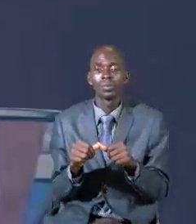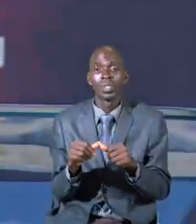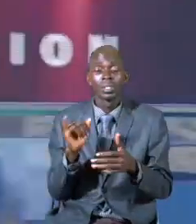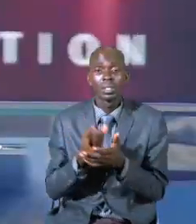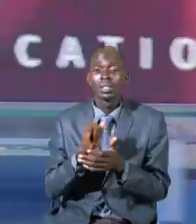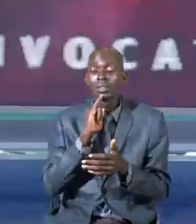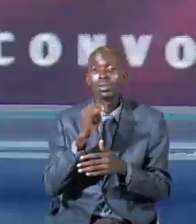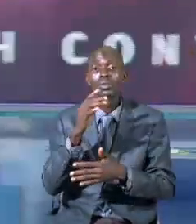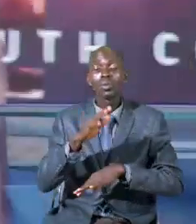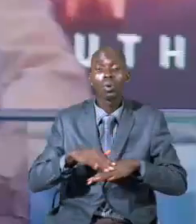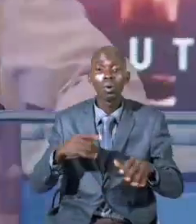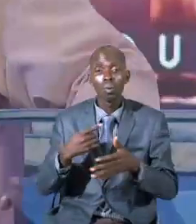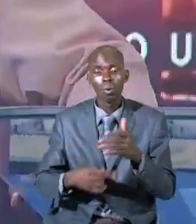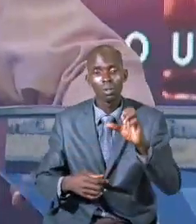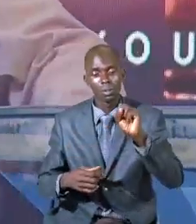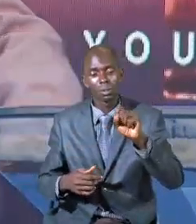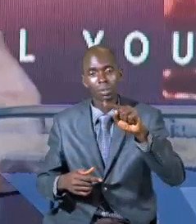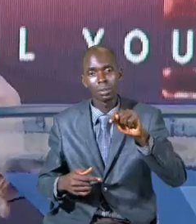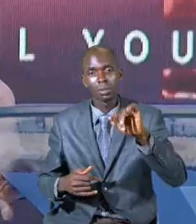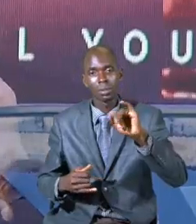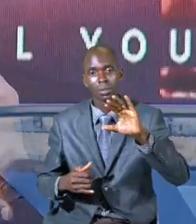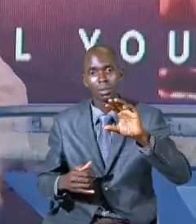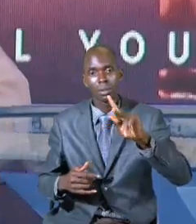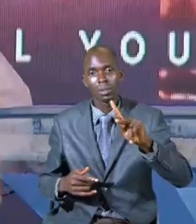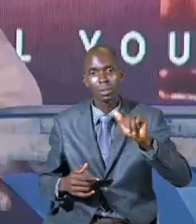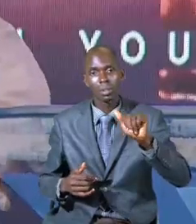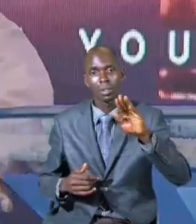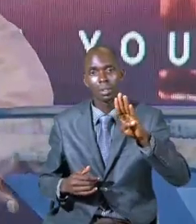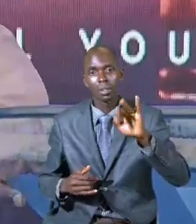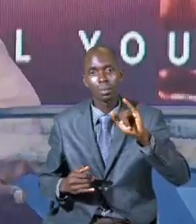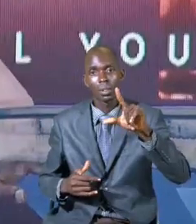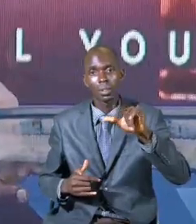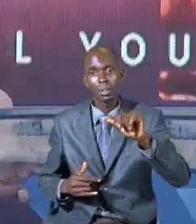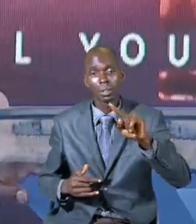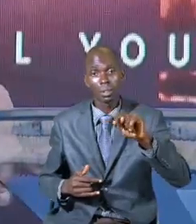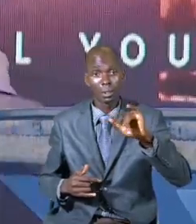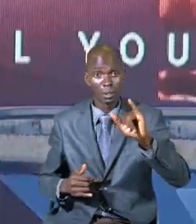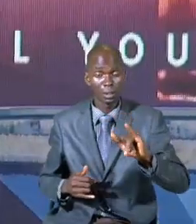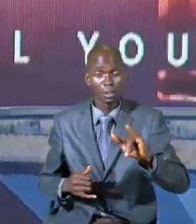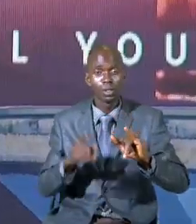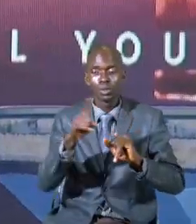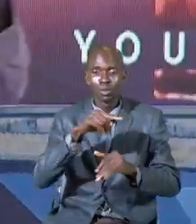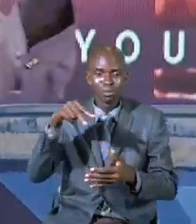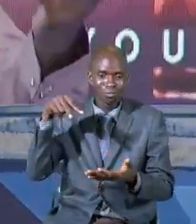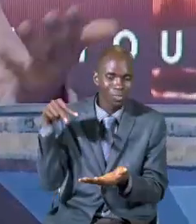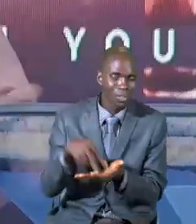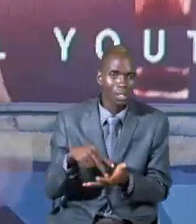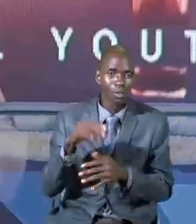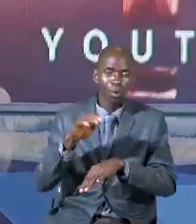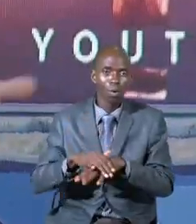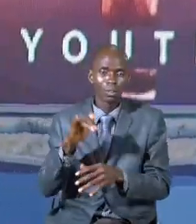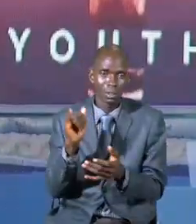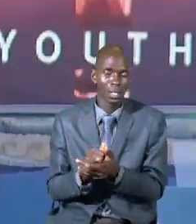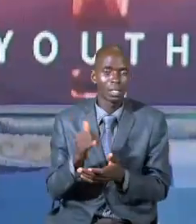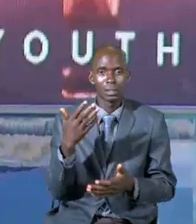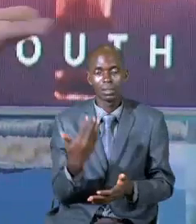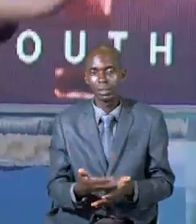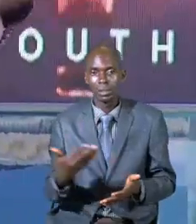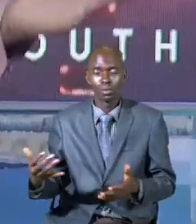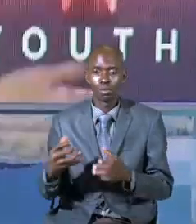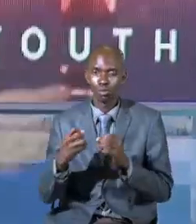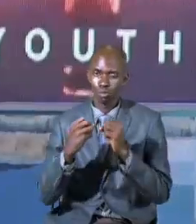it like a postage stamp sticks to that envelope. If the postage stamp does not stick